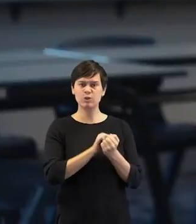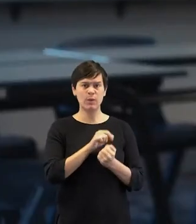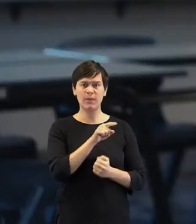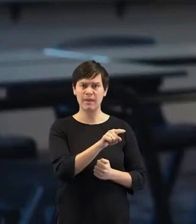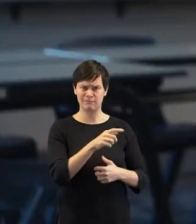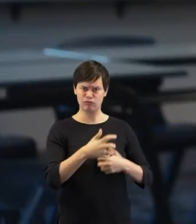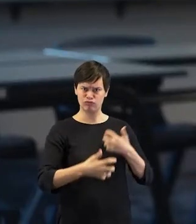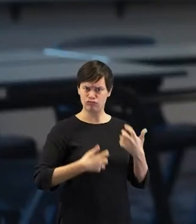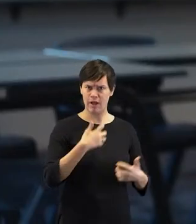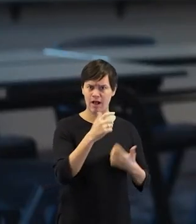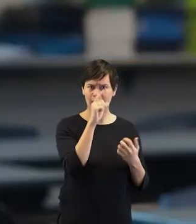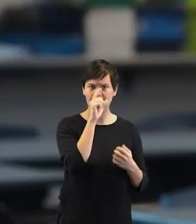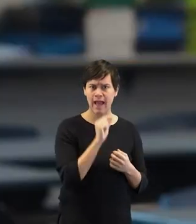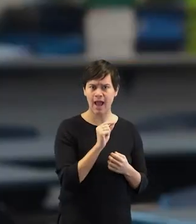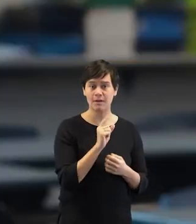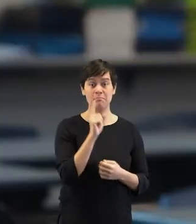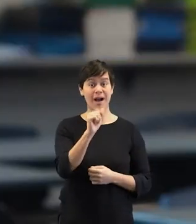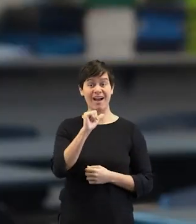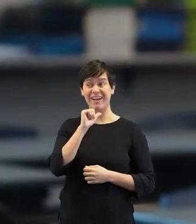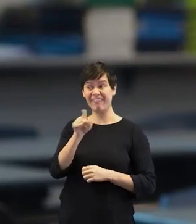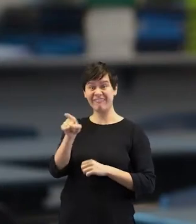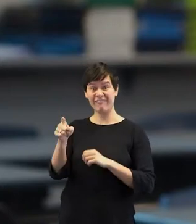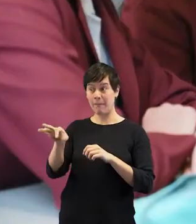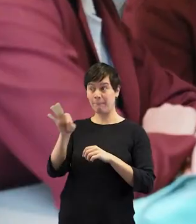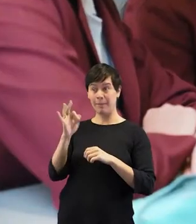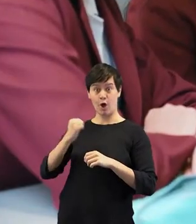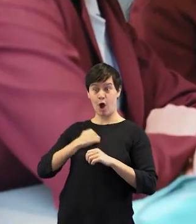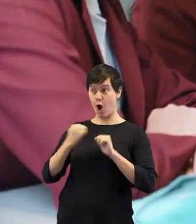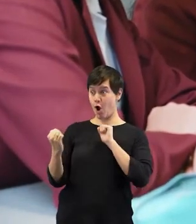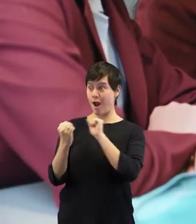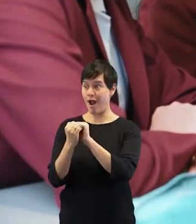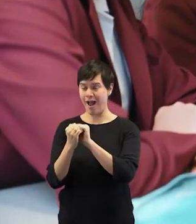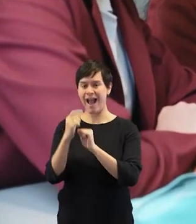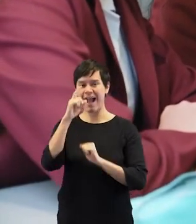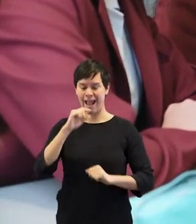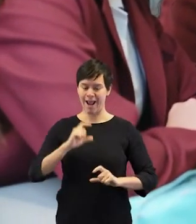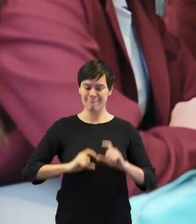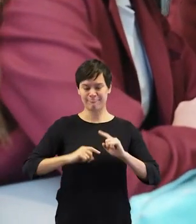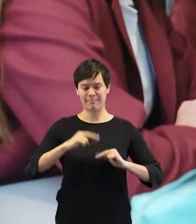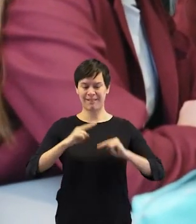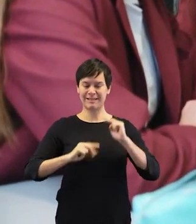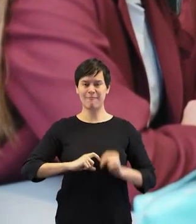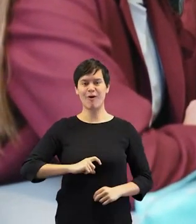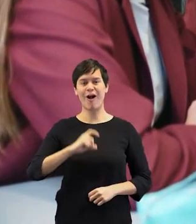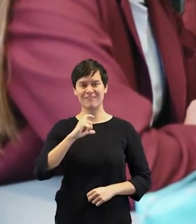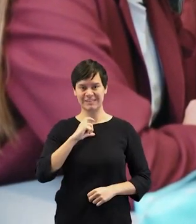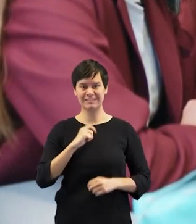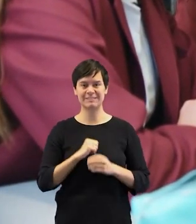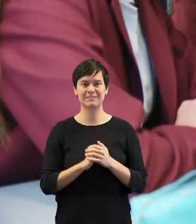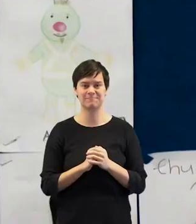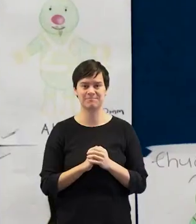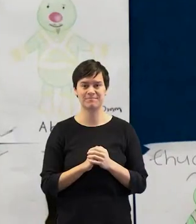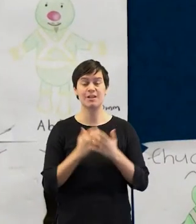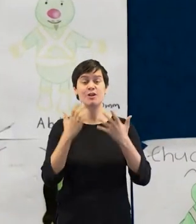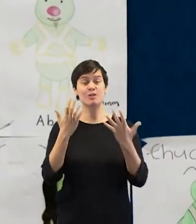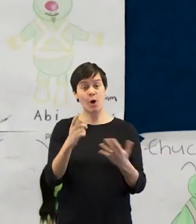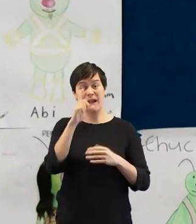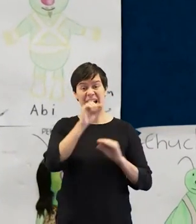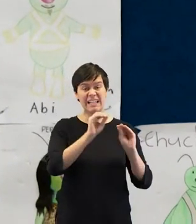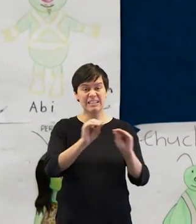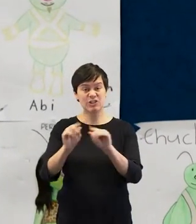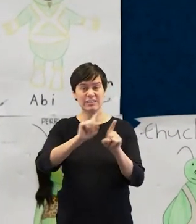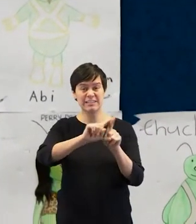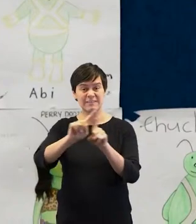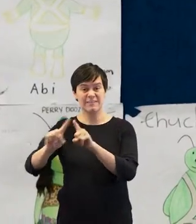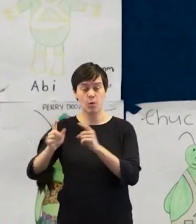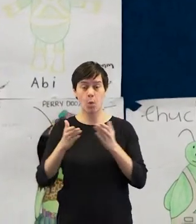of showing their learning and building their confidence. For example, teaching big statistical concepts, we have